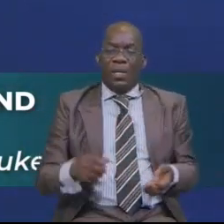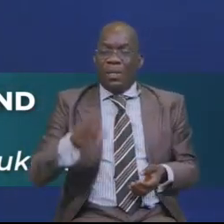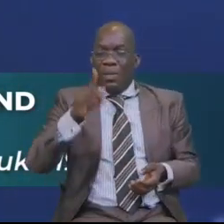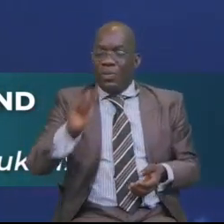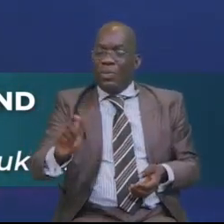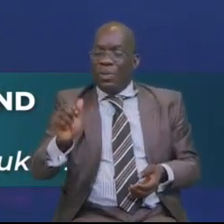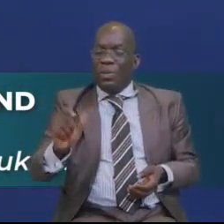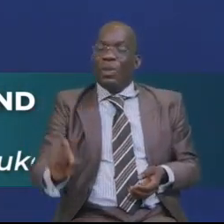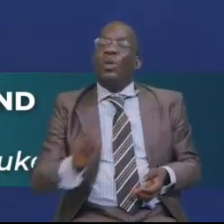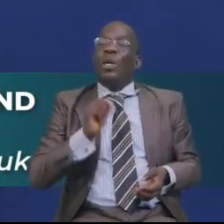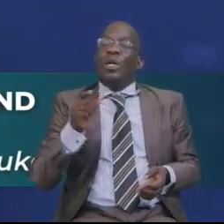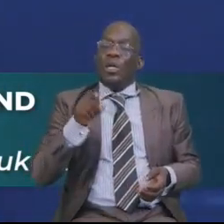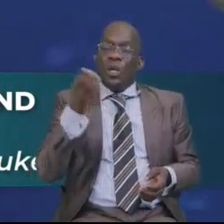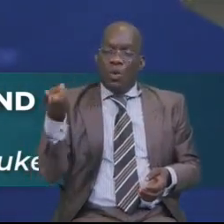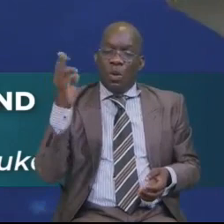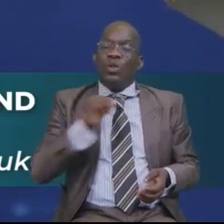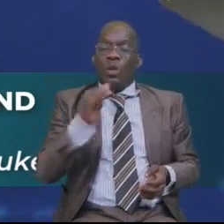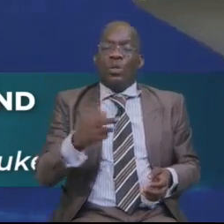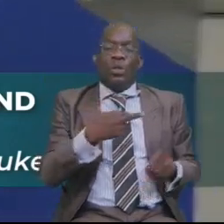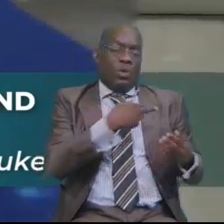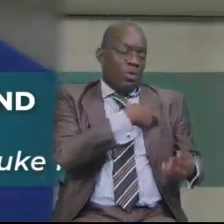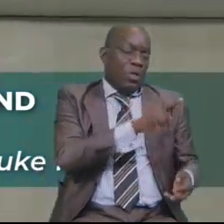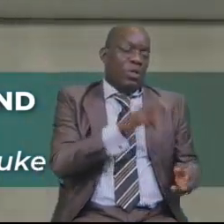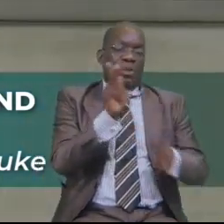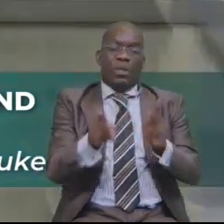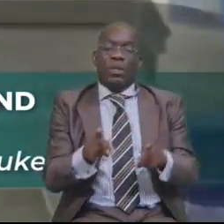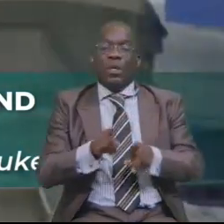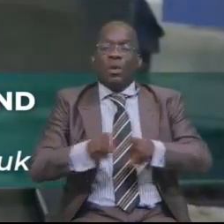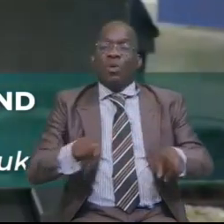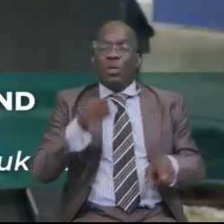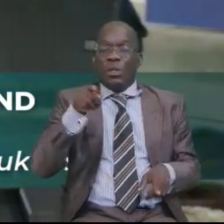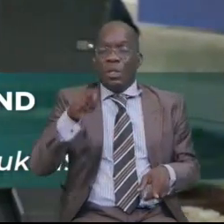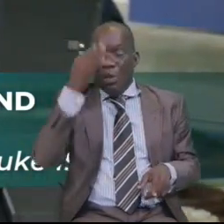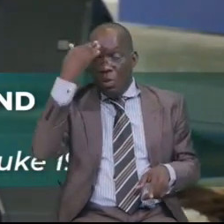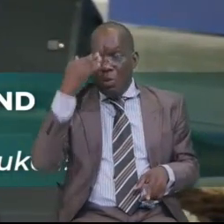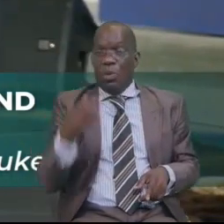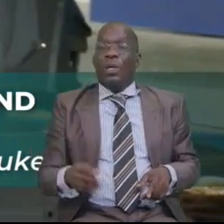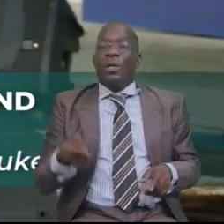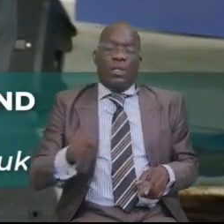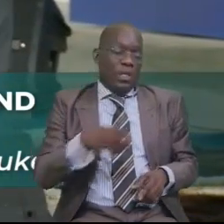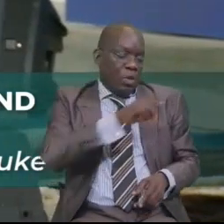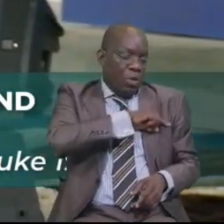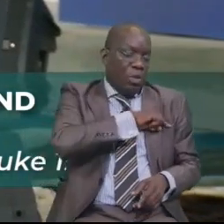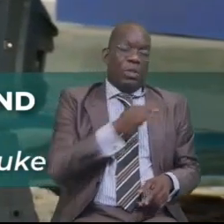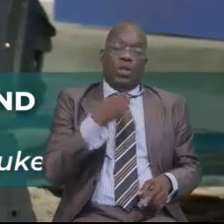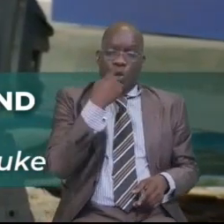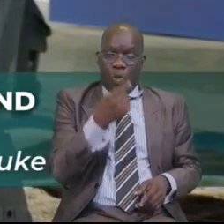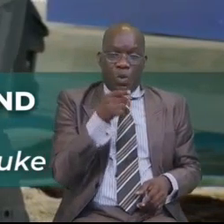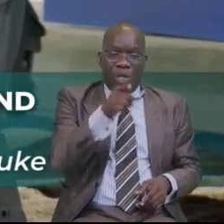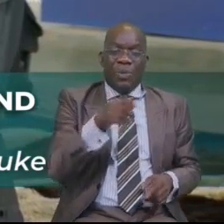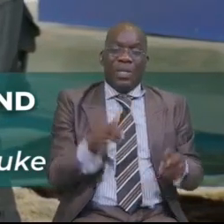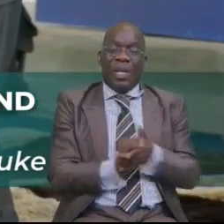a religious person, but he knew. The conscience told him, that thing you